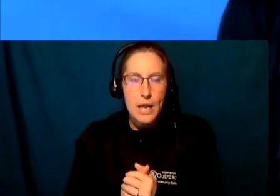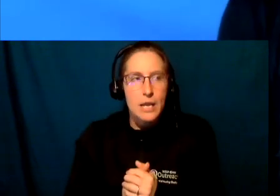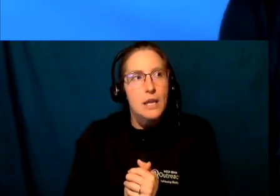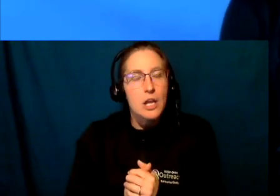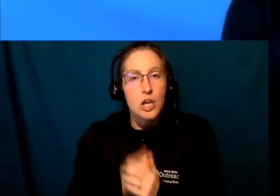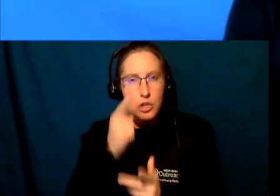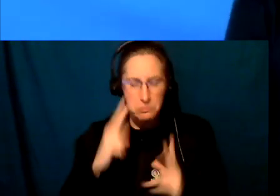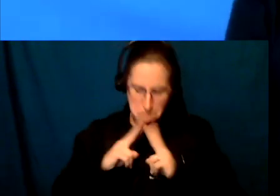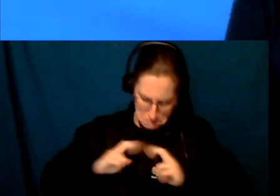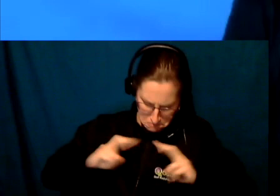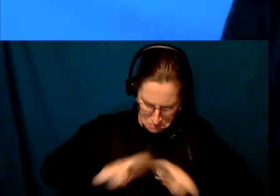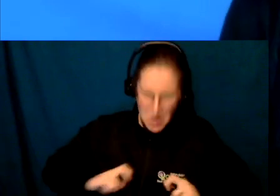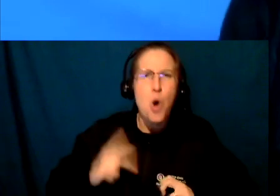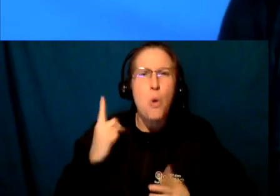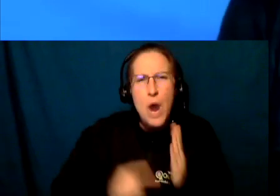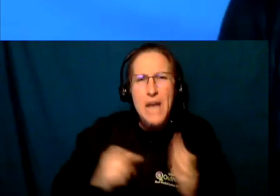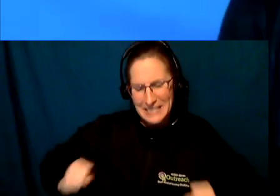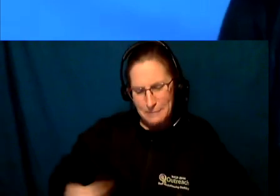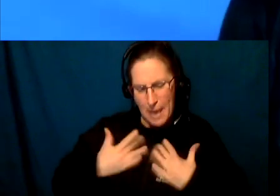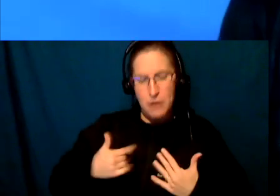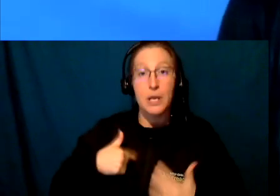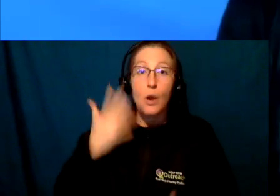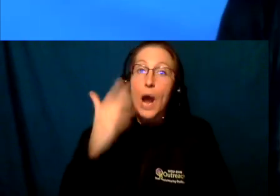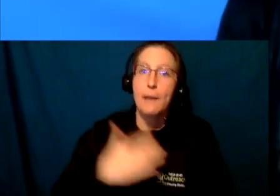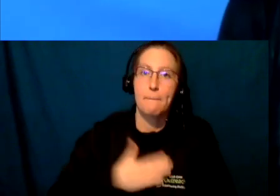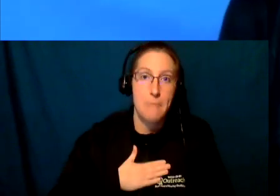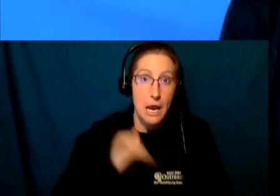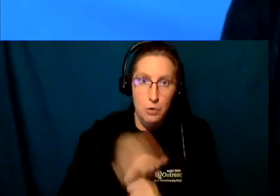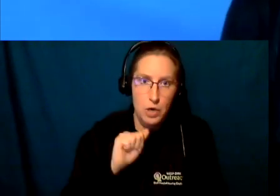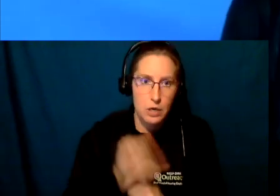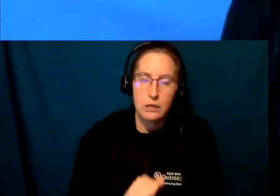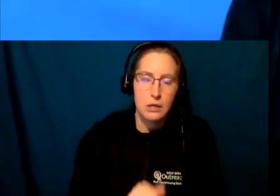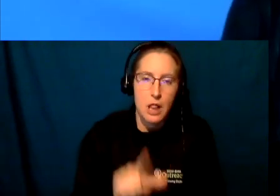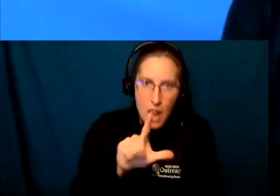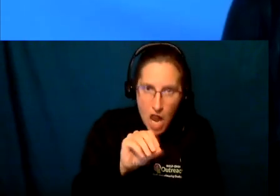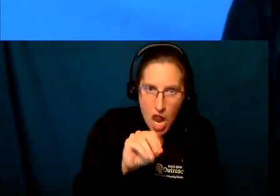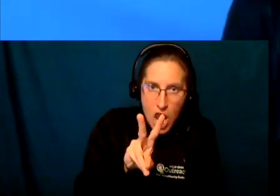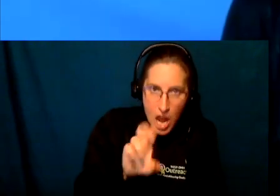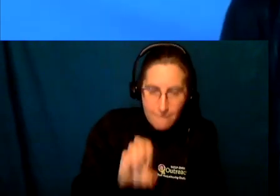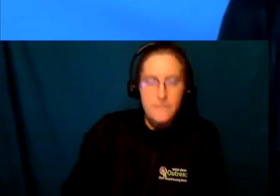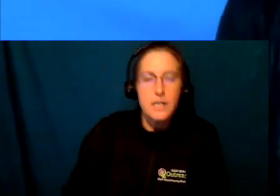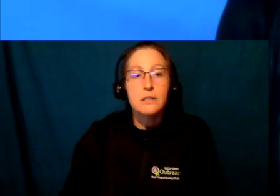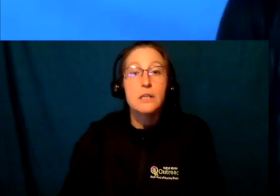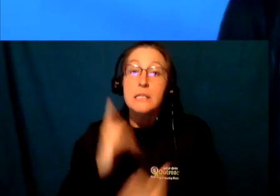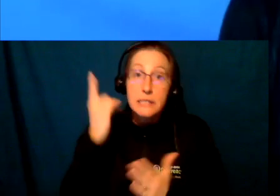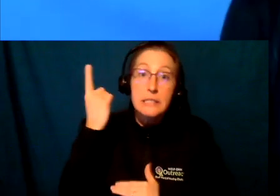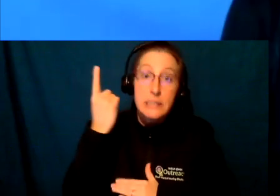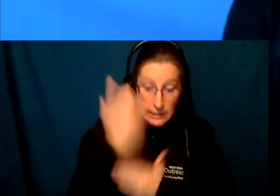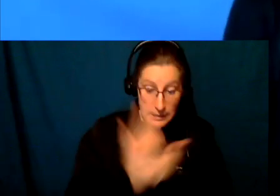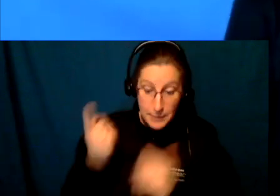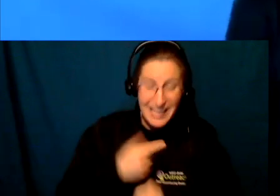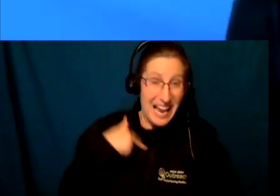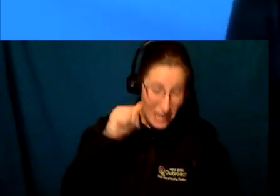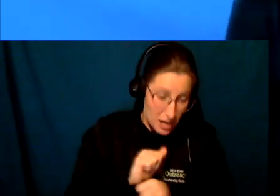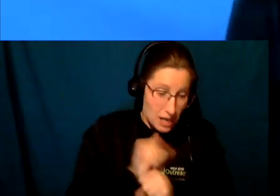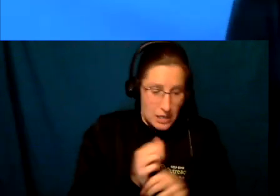inspires you, because like I really love the work that I do. And some days interpreting is really hard, and I